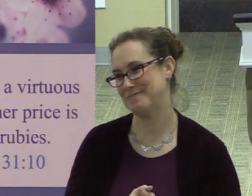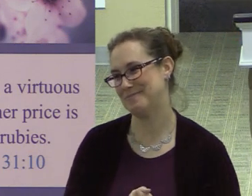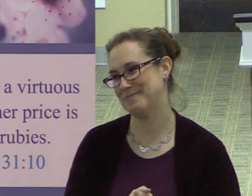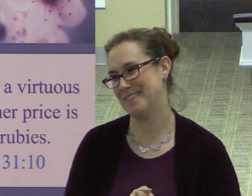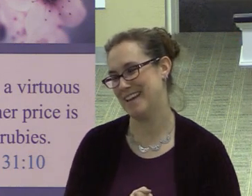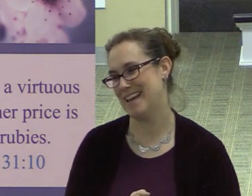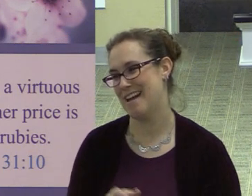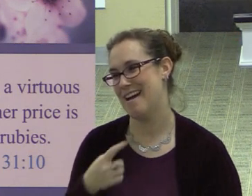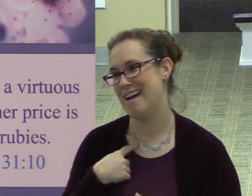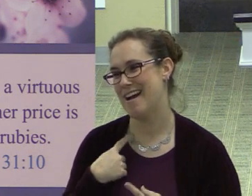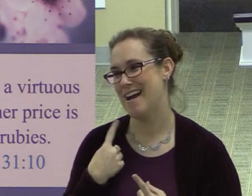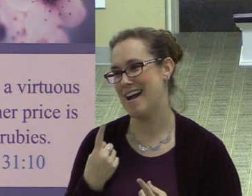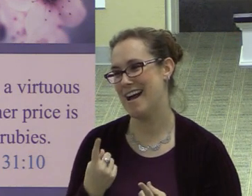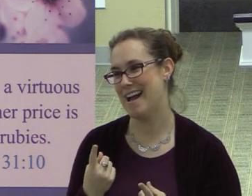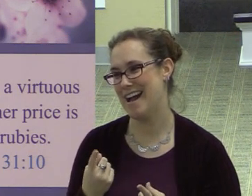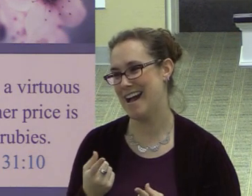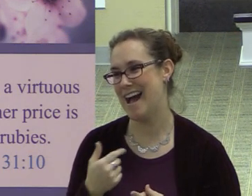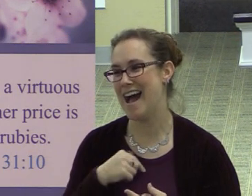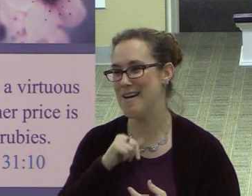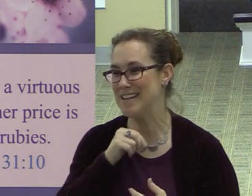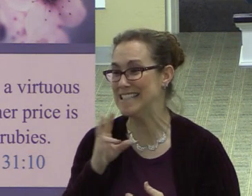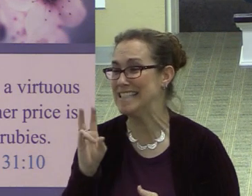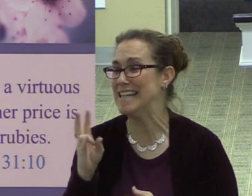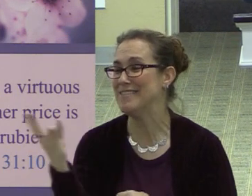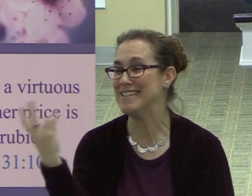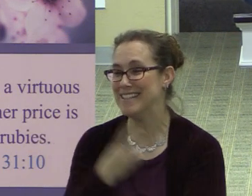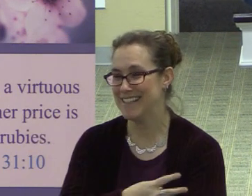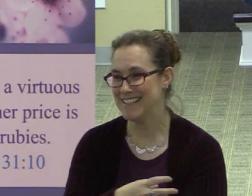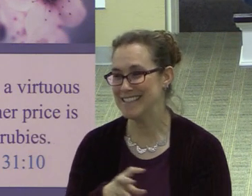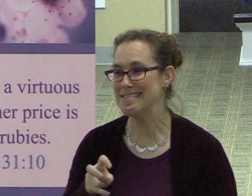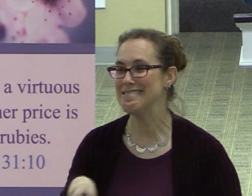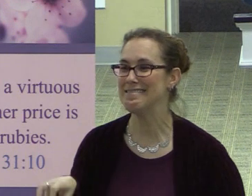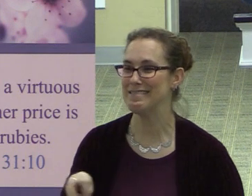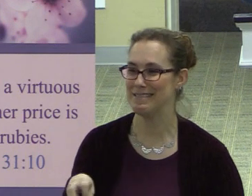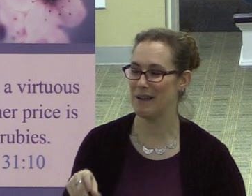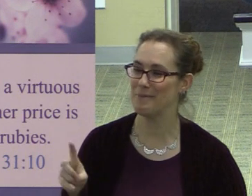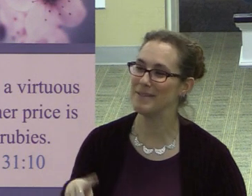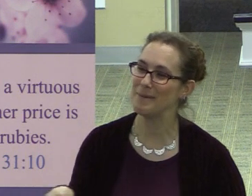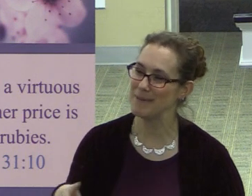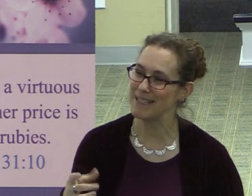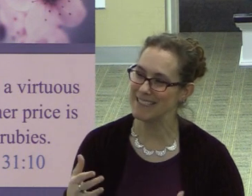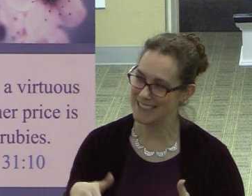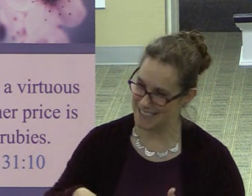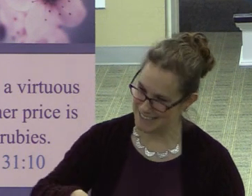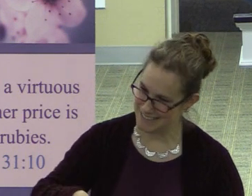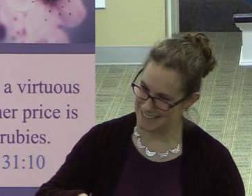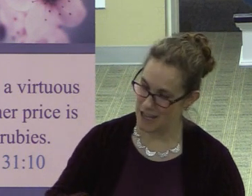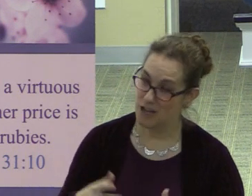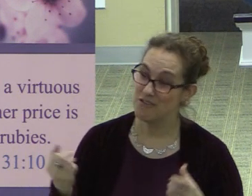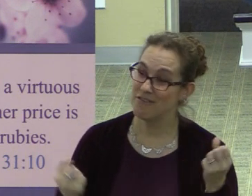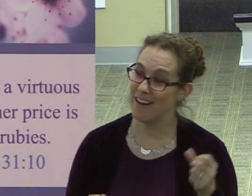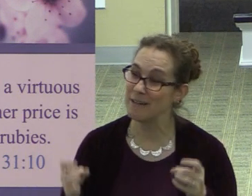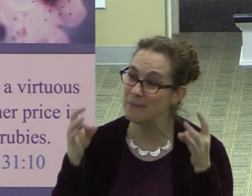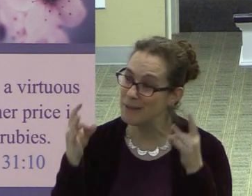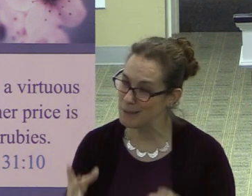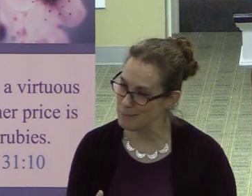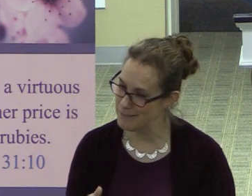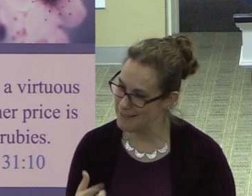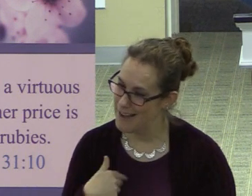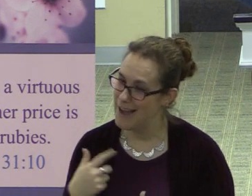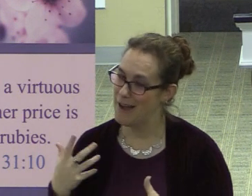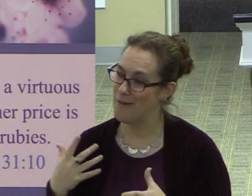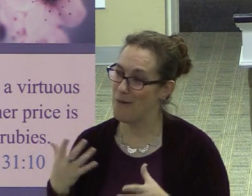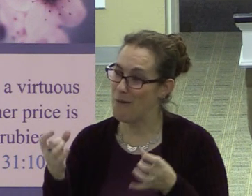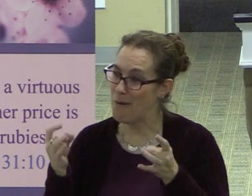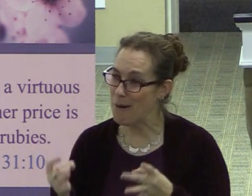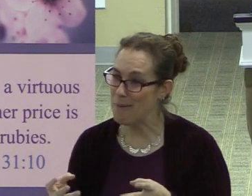I could just about get in through. I'm not 7 days into deputation yet. The driving has been horrible. I had horrible